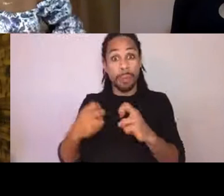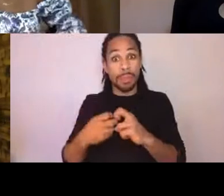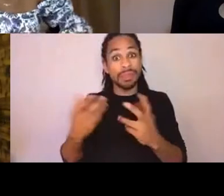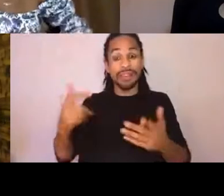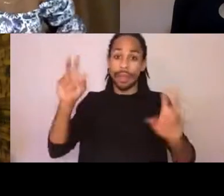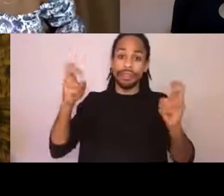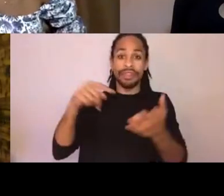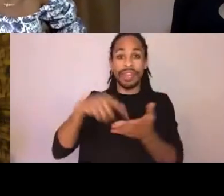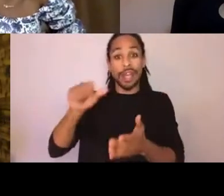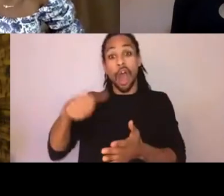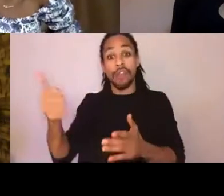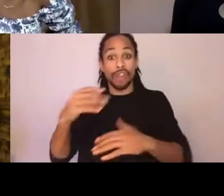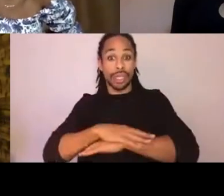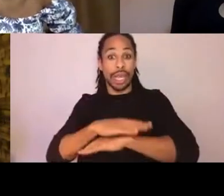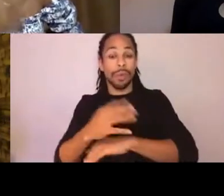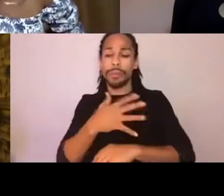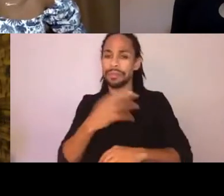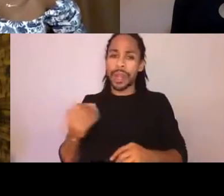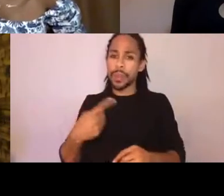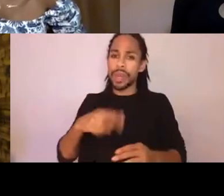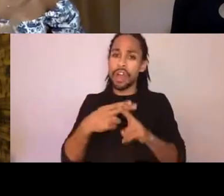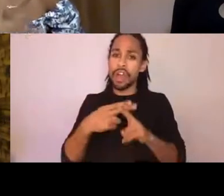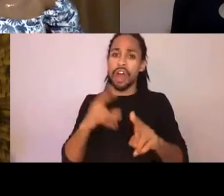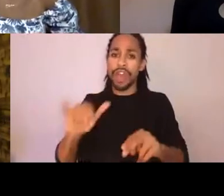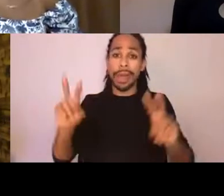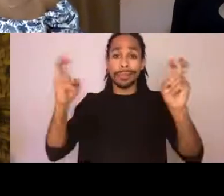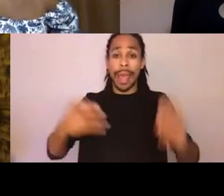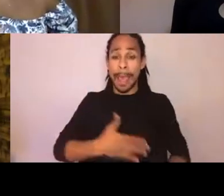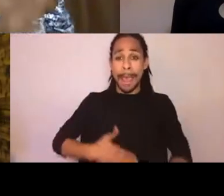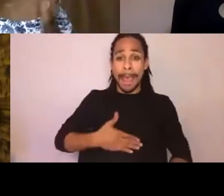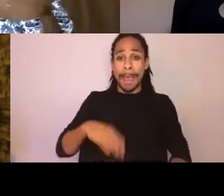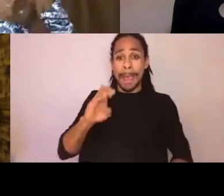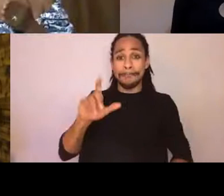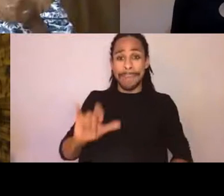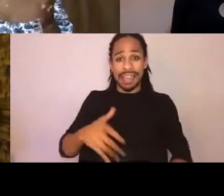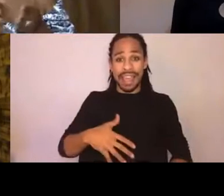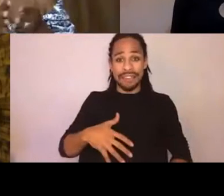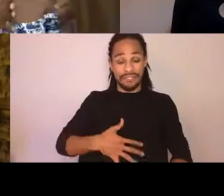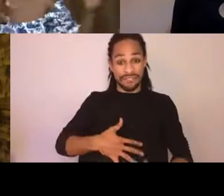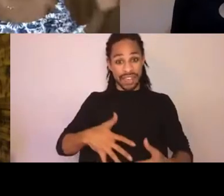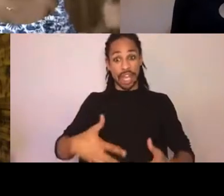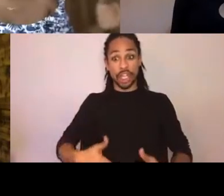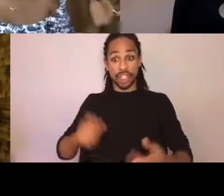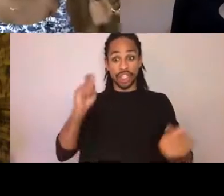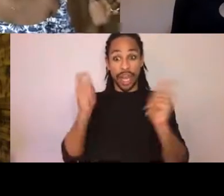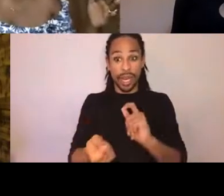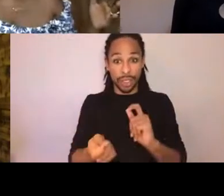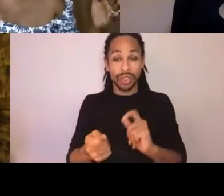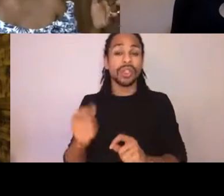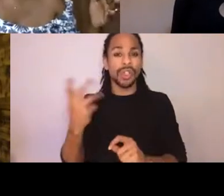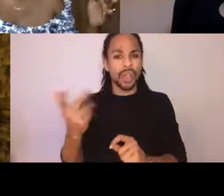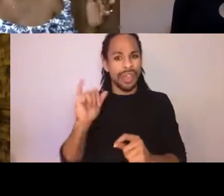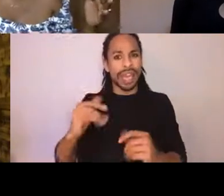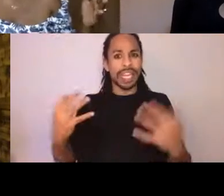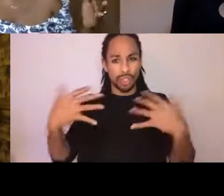that like belly fill change, and it isn't. Incremental change has happened since the beginning of time.